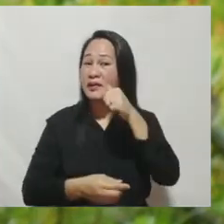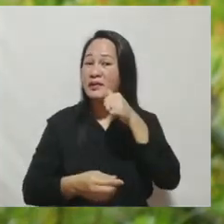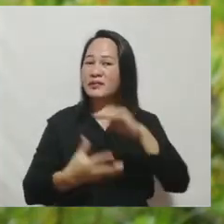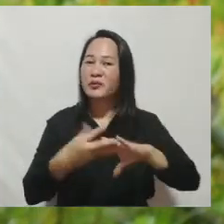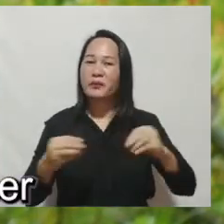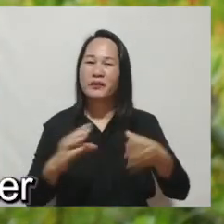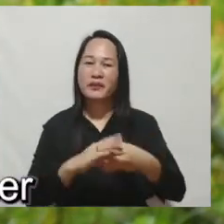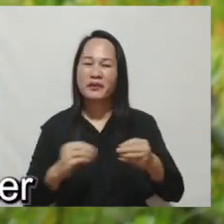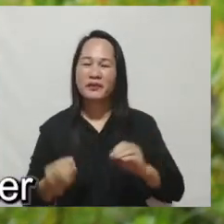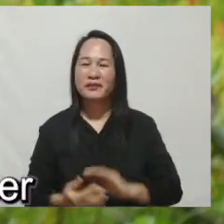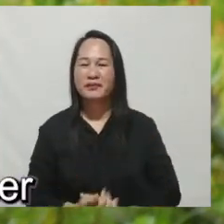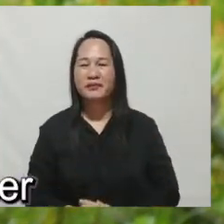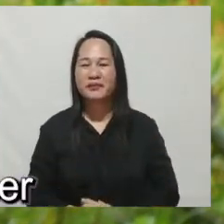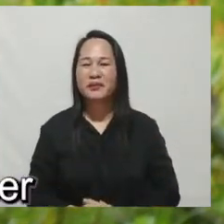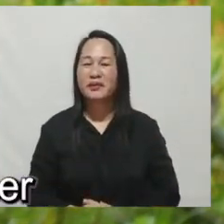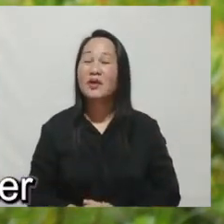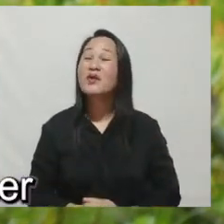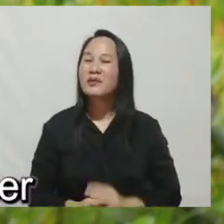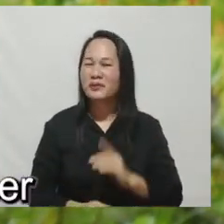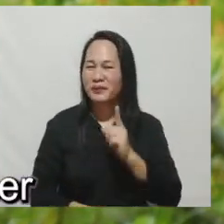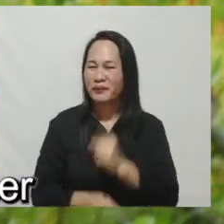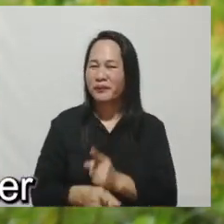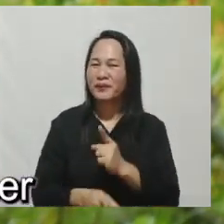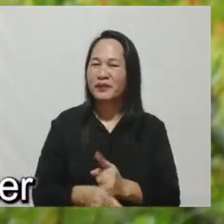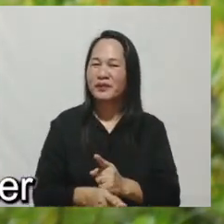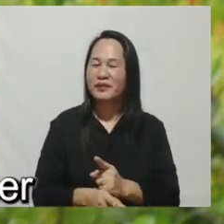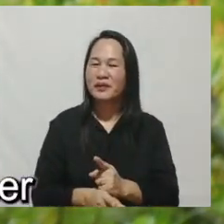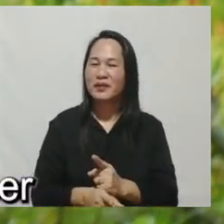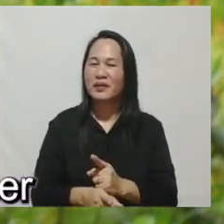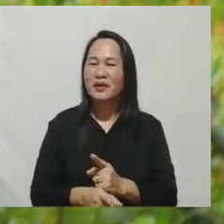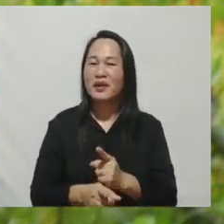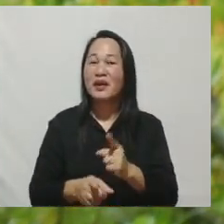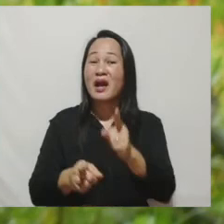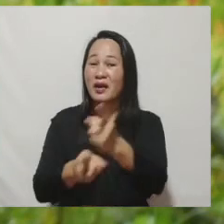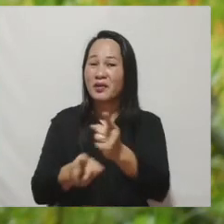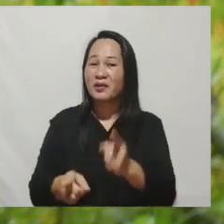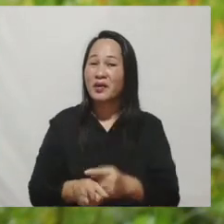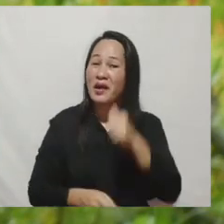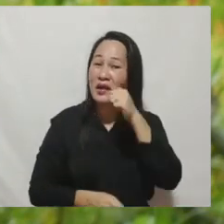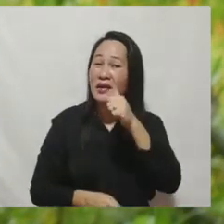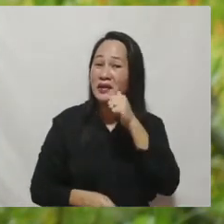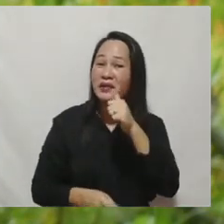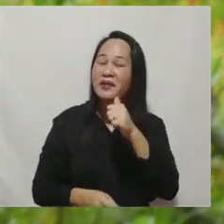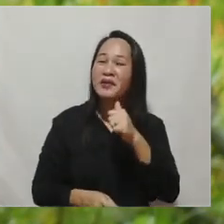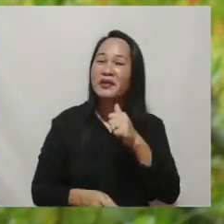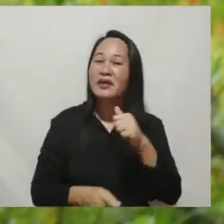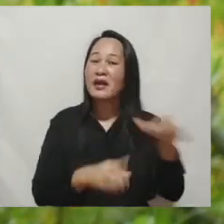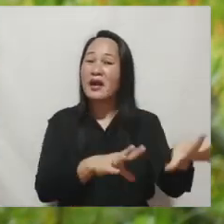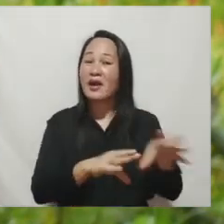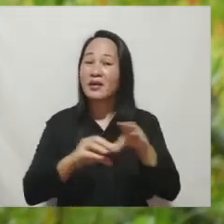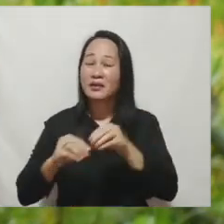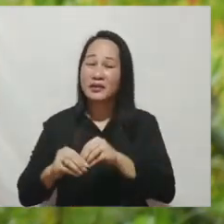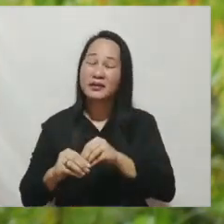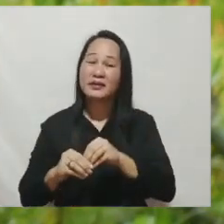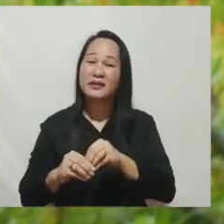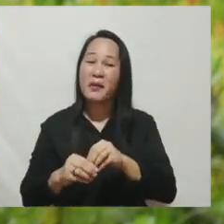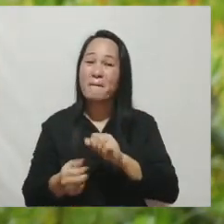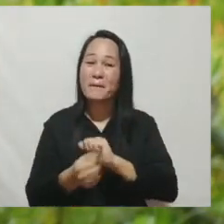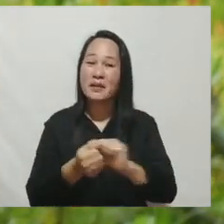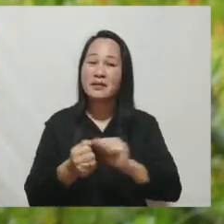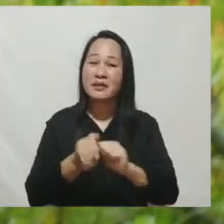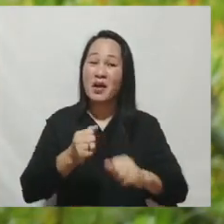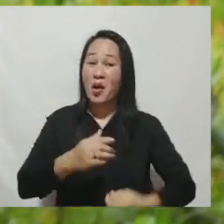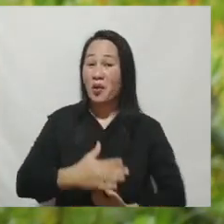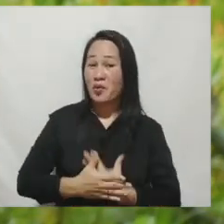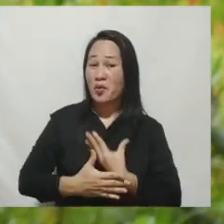to the girl, adopted means growing in the heart of a mother instead of growing in her womb. But